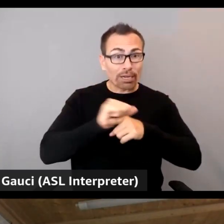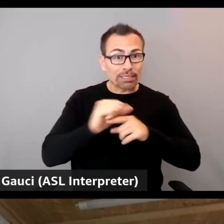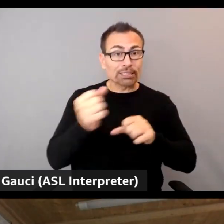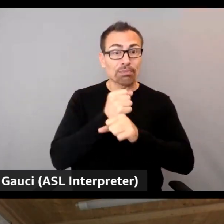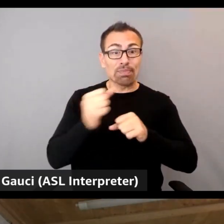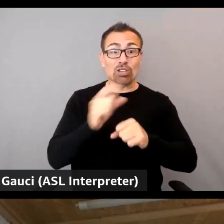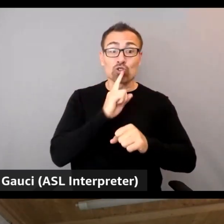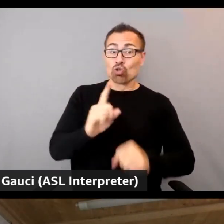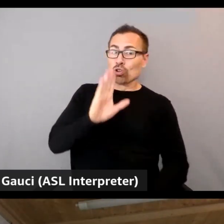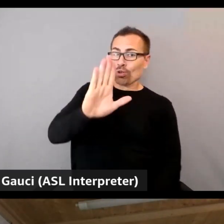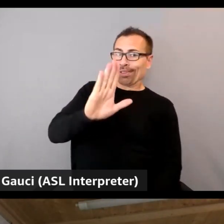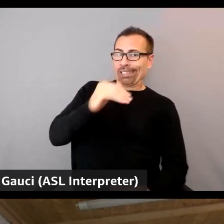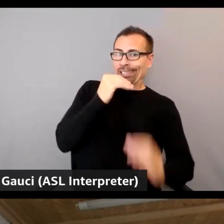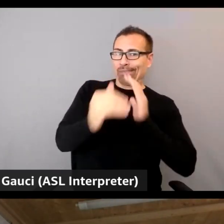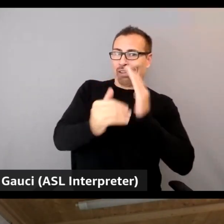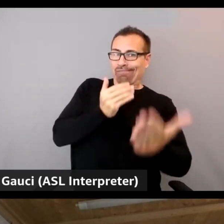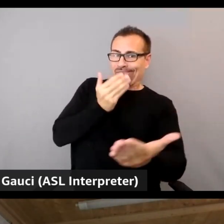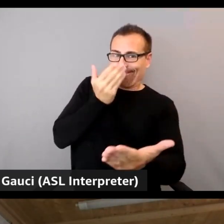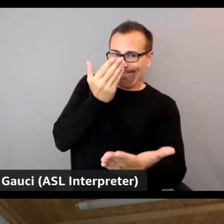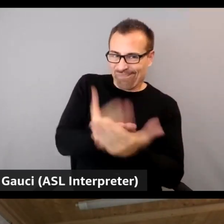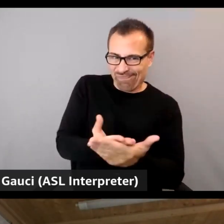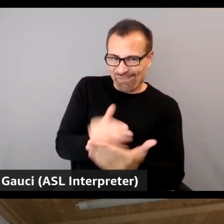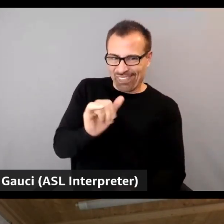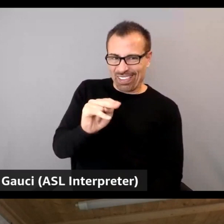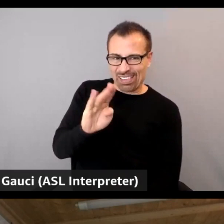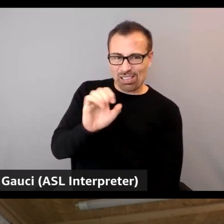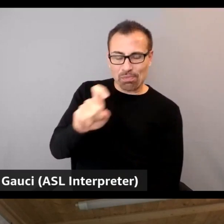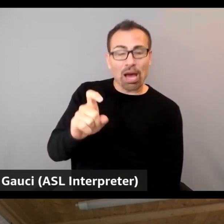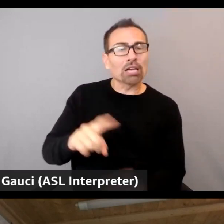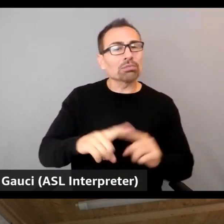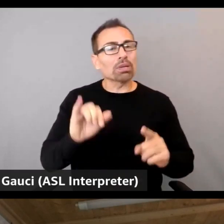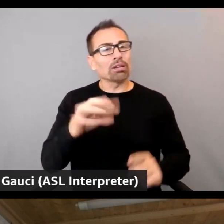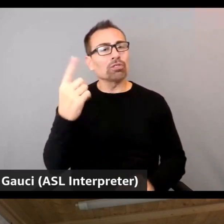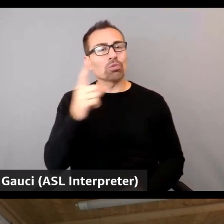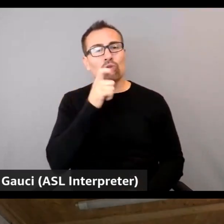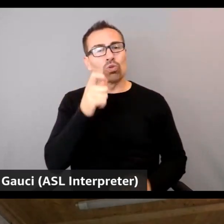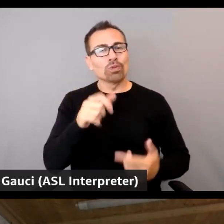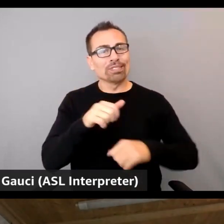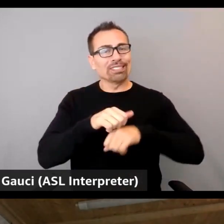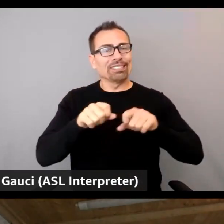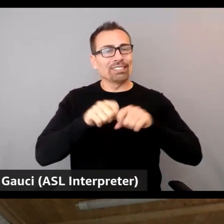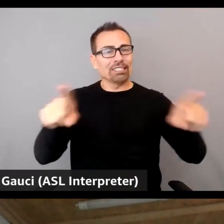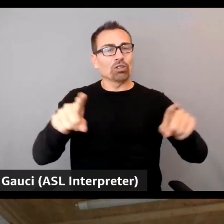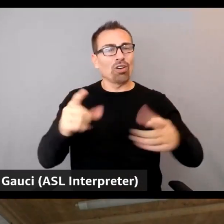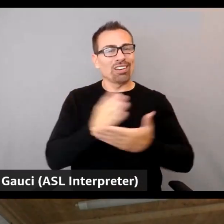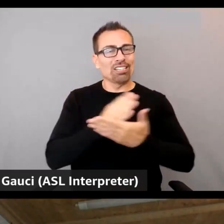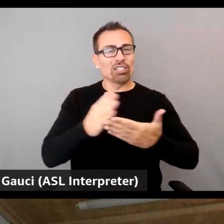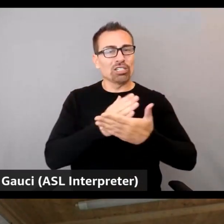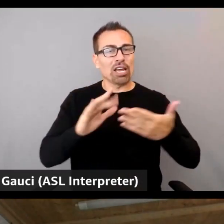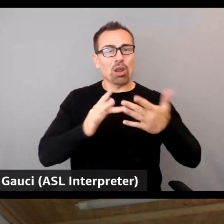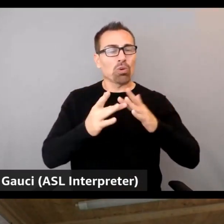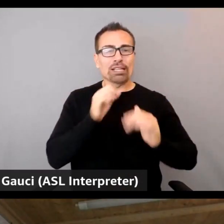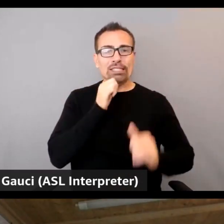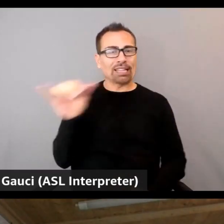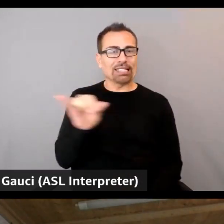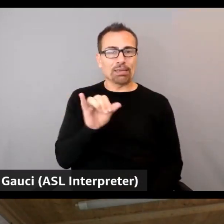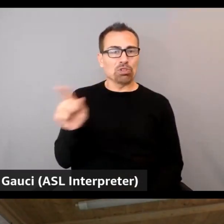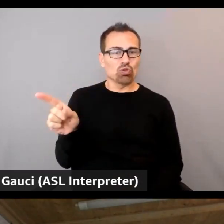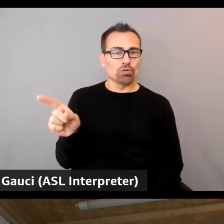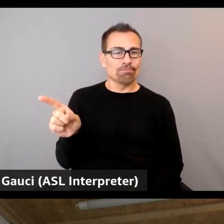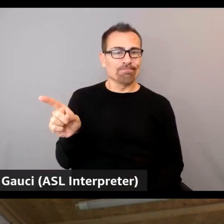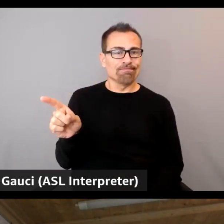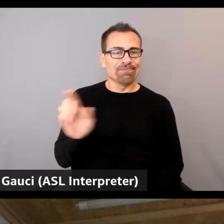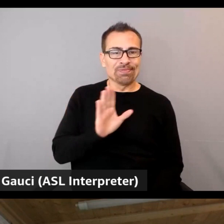get to inboxes. If someone else sending on that shared network is not as good as you, Yep. your sending reputation won't be as